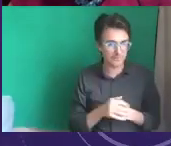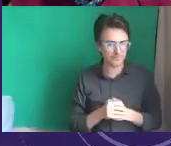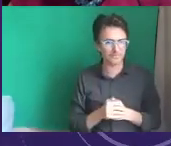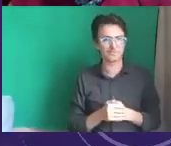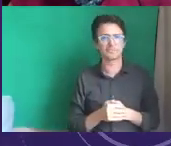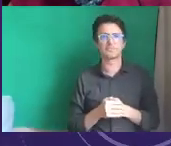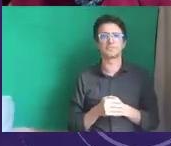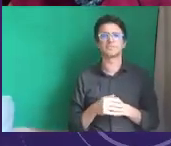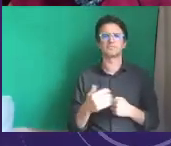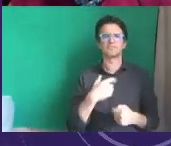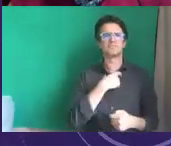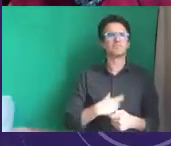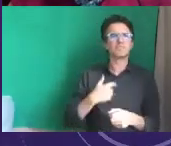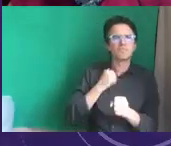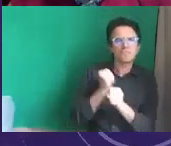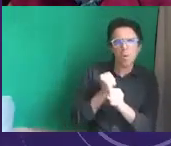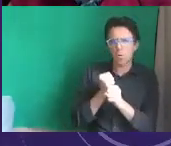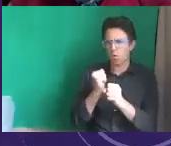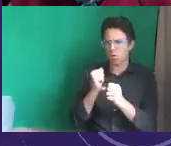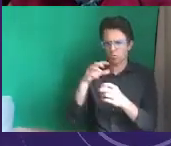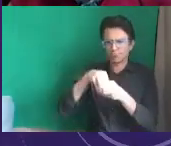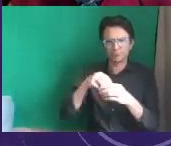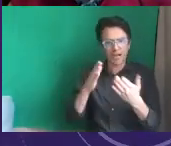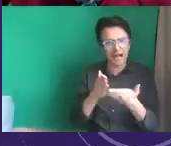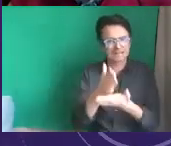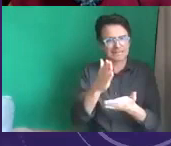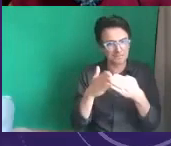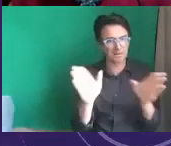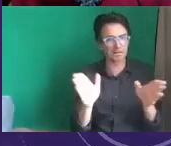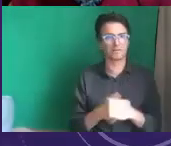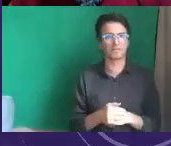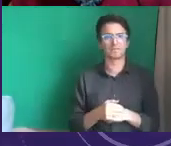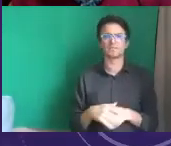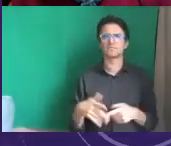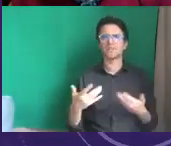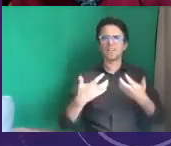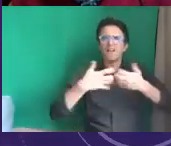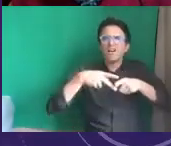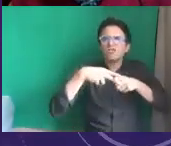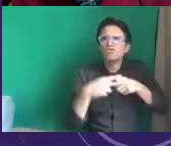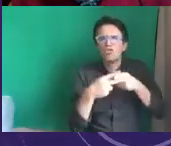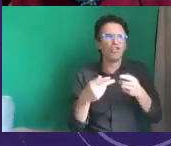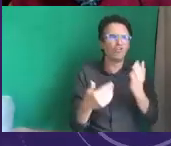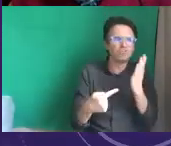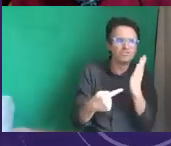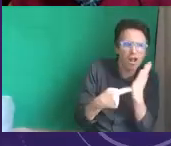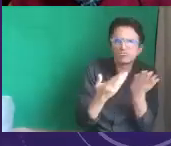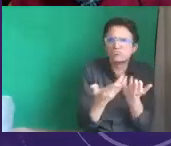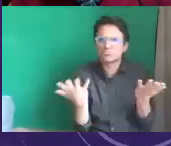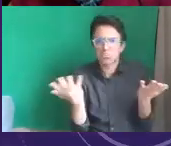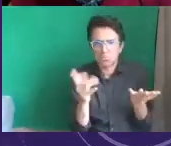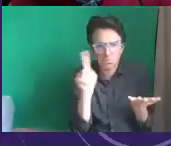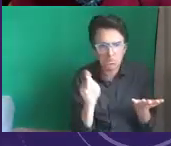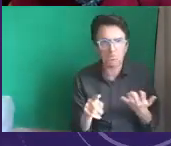101. Fifth, breaking down alt text. The step to accessible